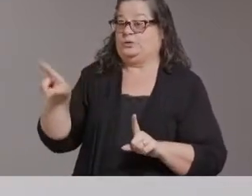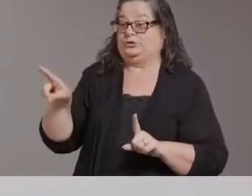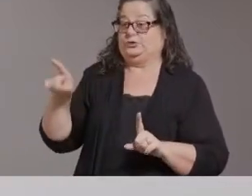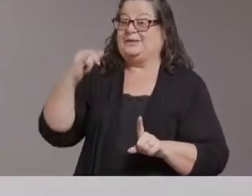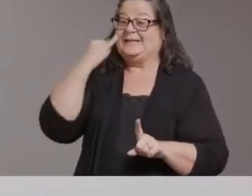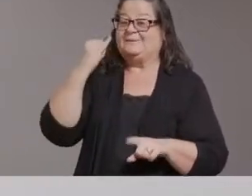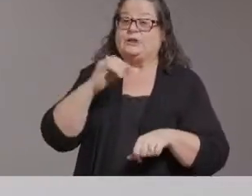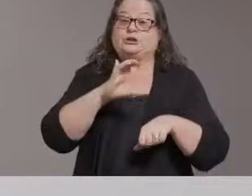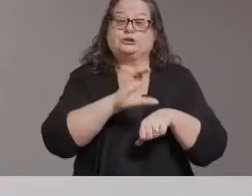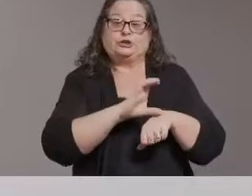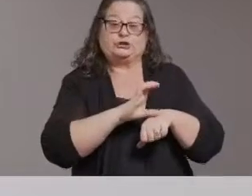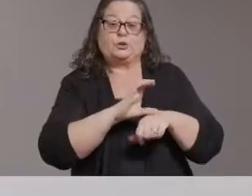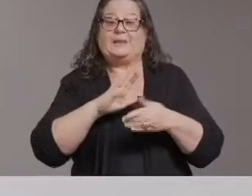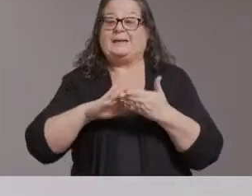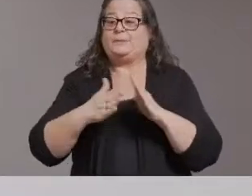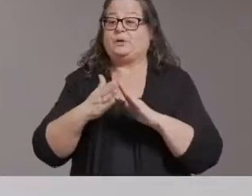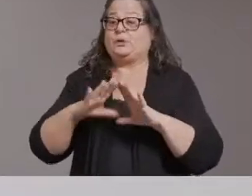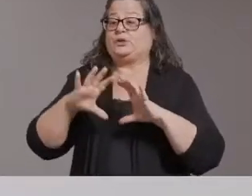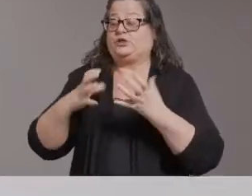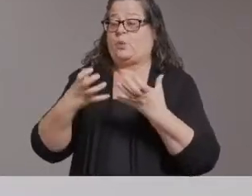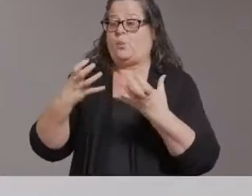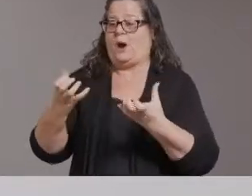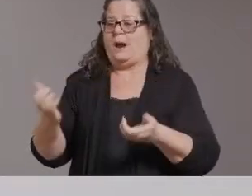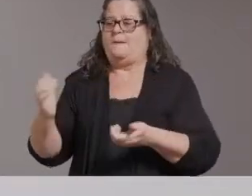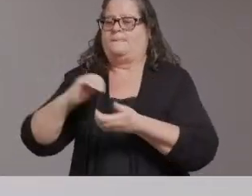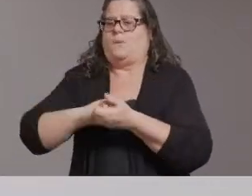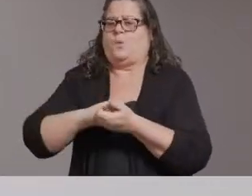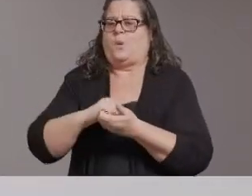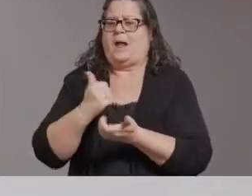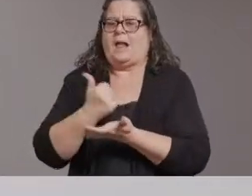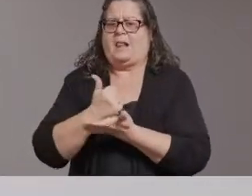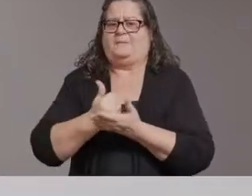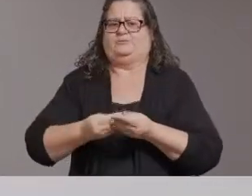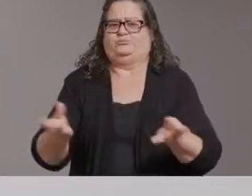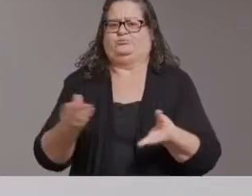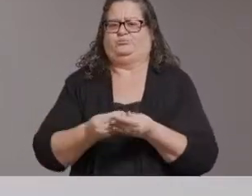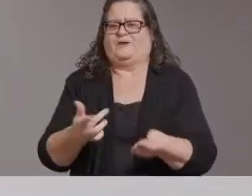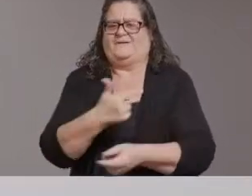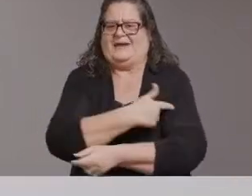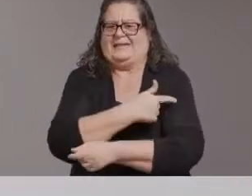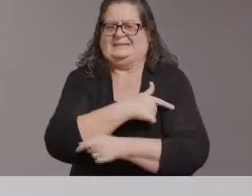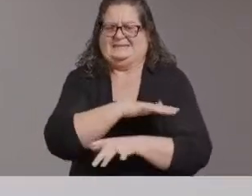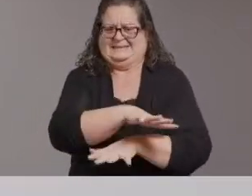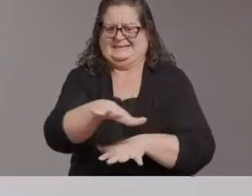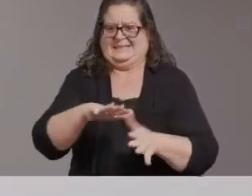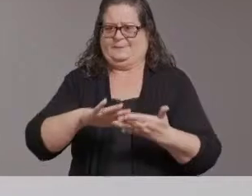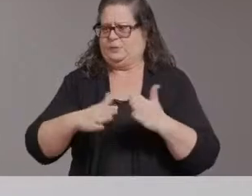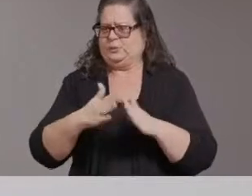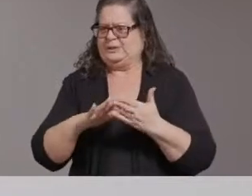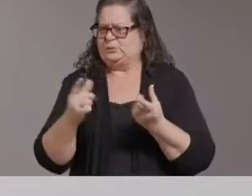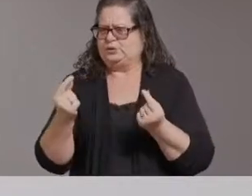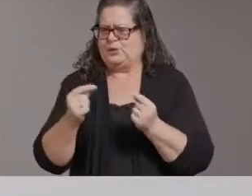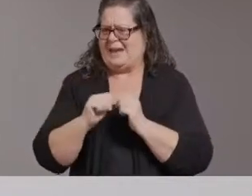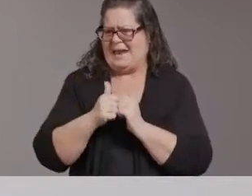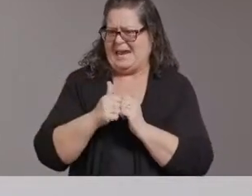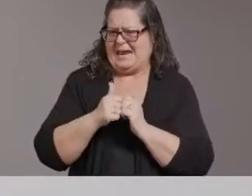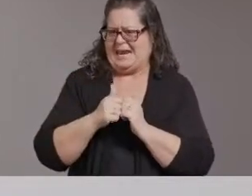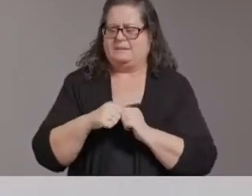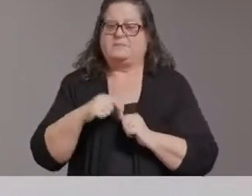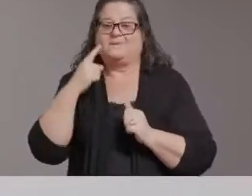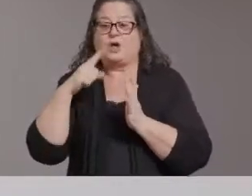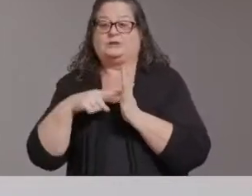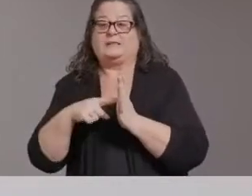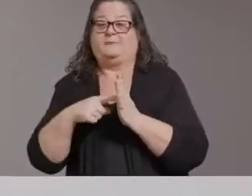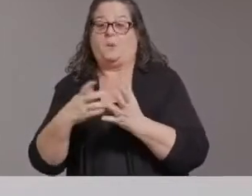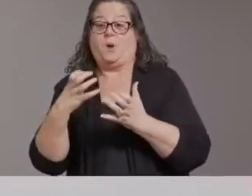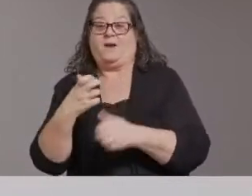get that vaccine out to underserved communities, what do they need to know or what do they need to do if they say wanted to bring vaccines to a church or